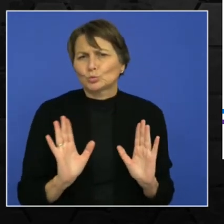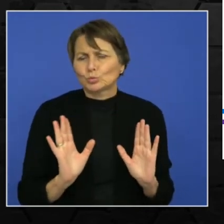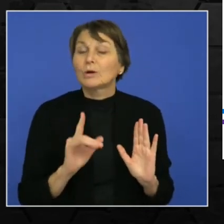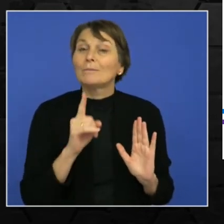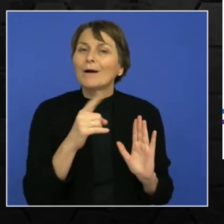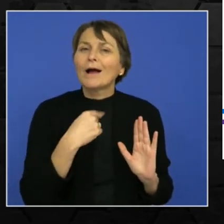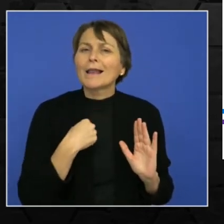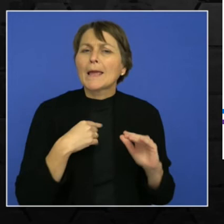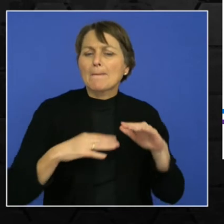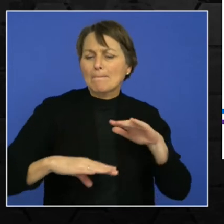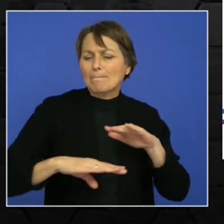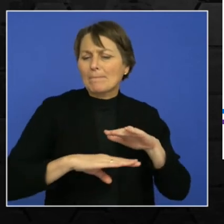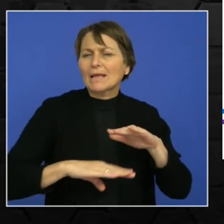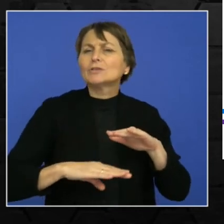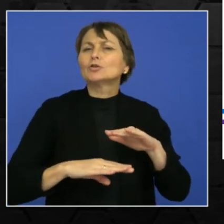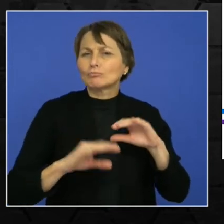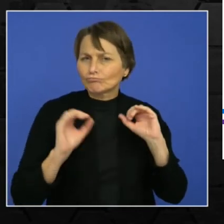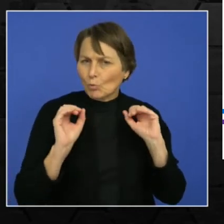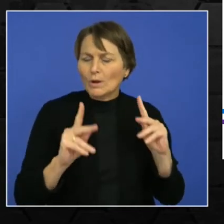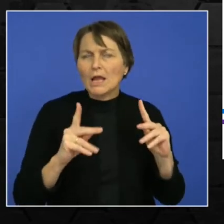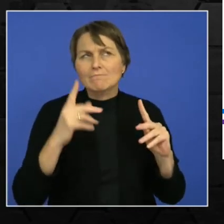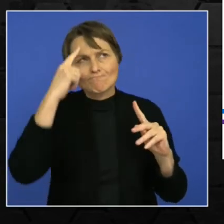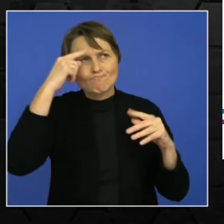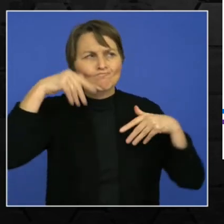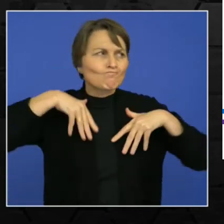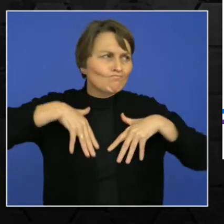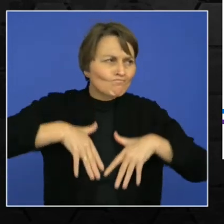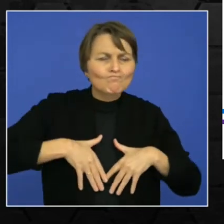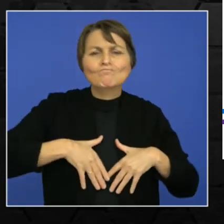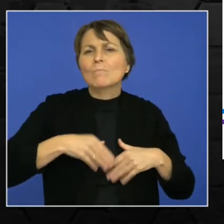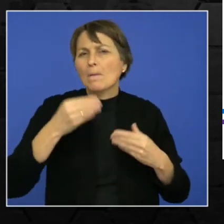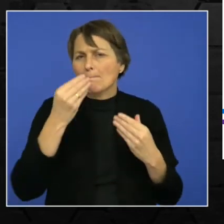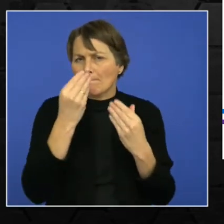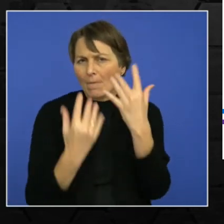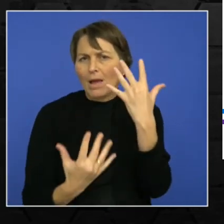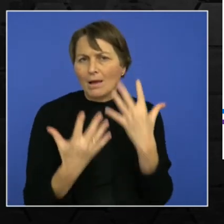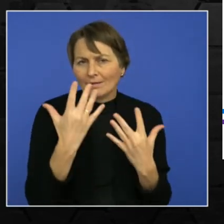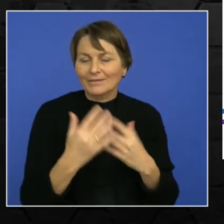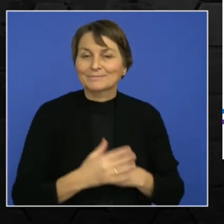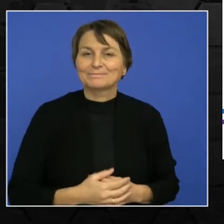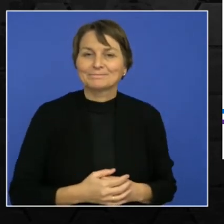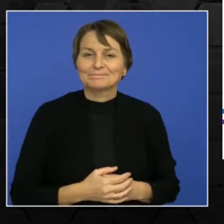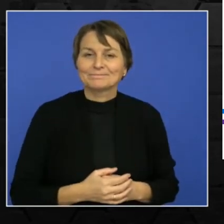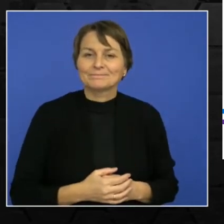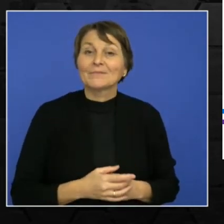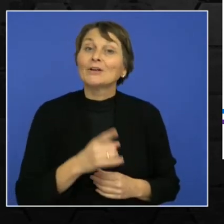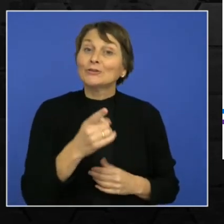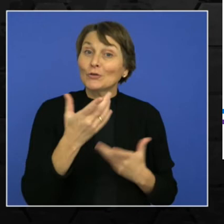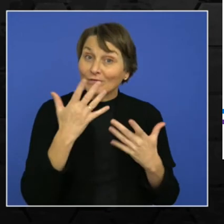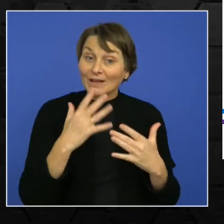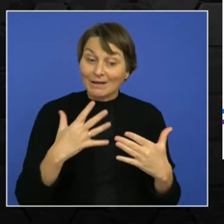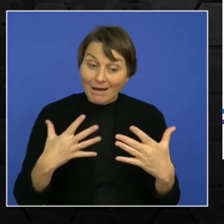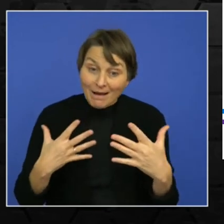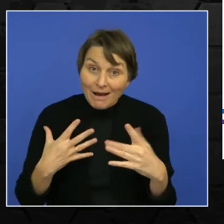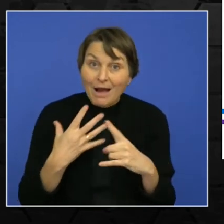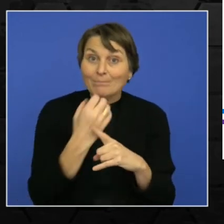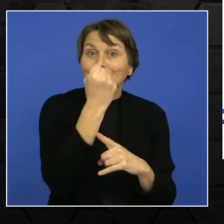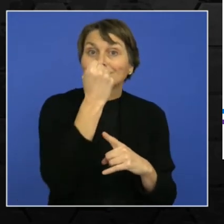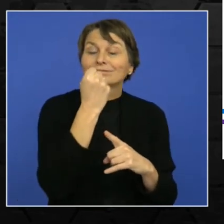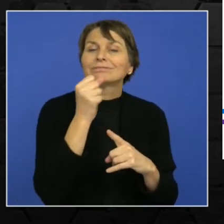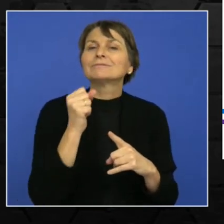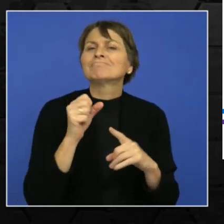whatever you're dealing with. Like if you've come to graduation, believe me, you are more than